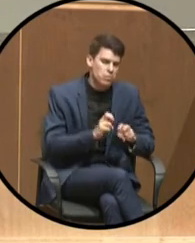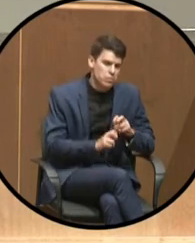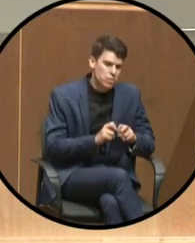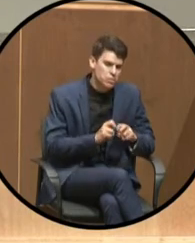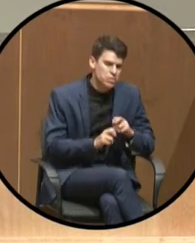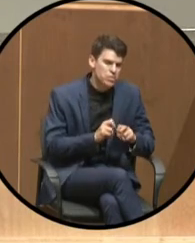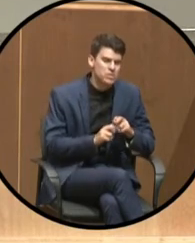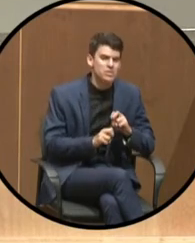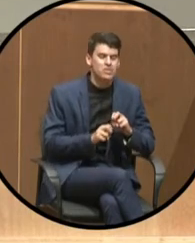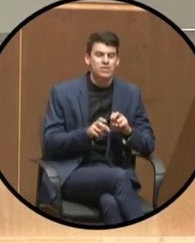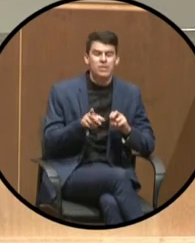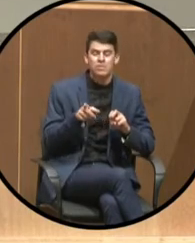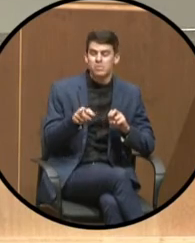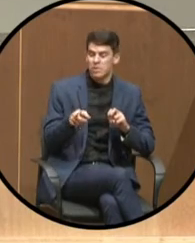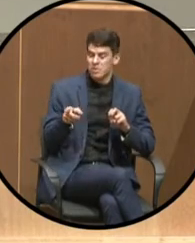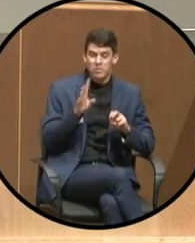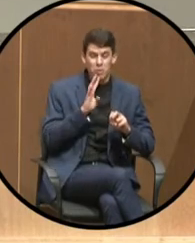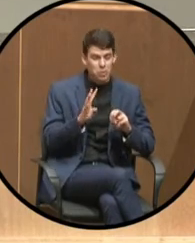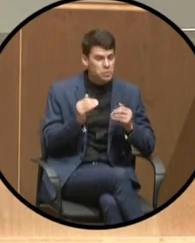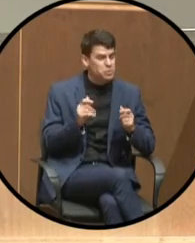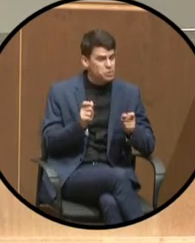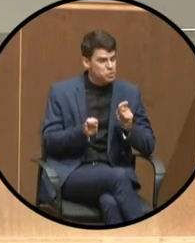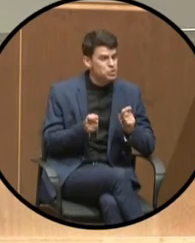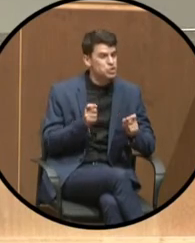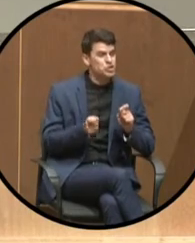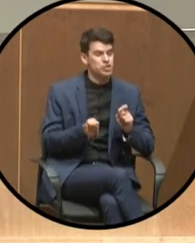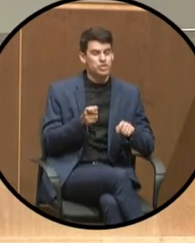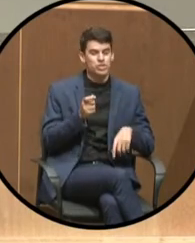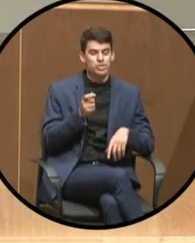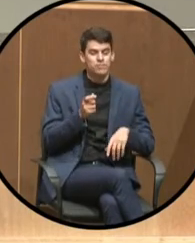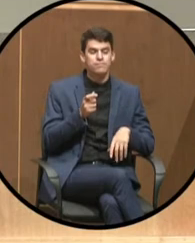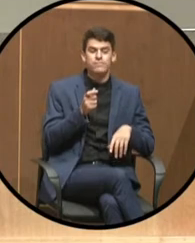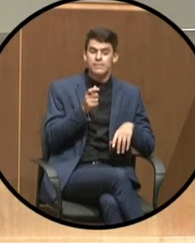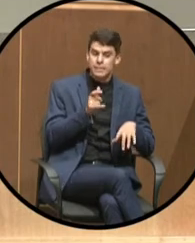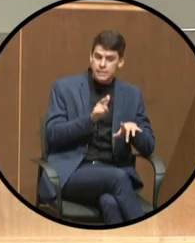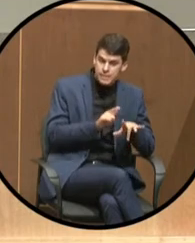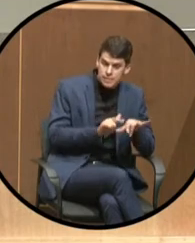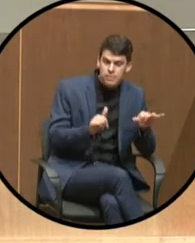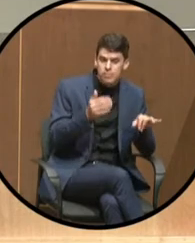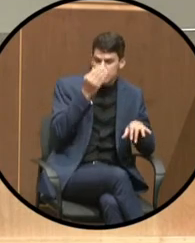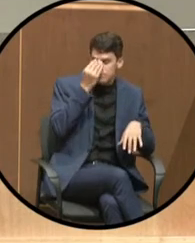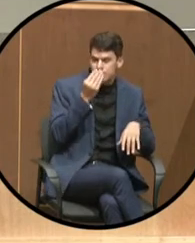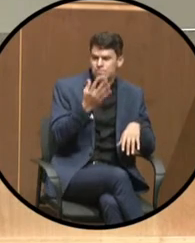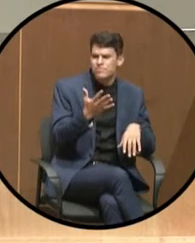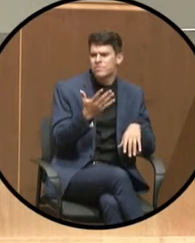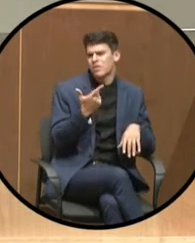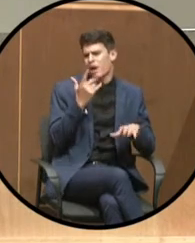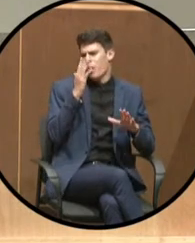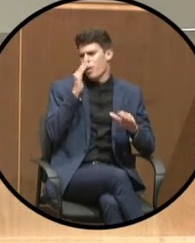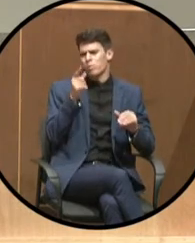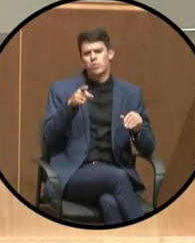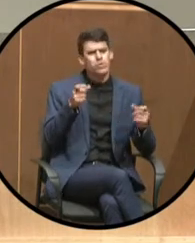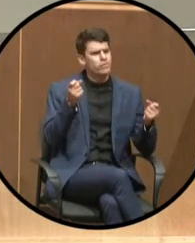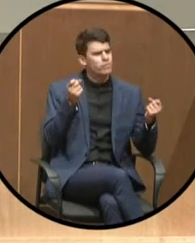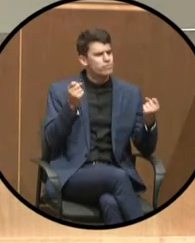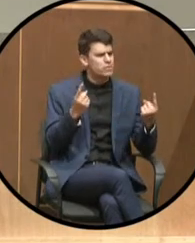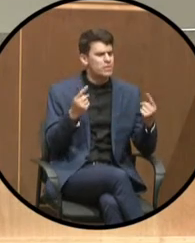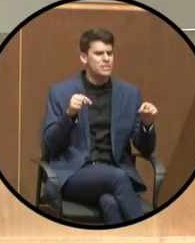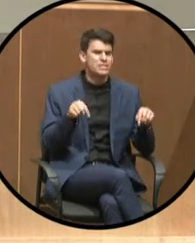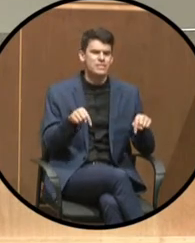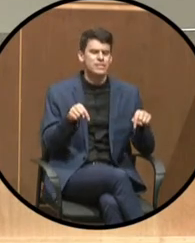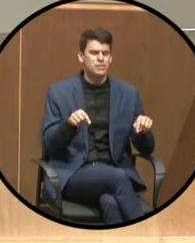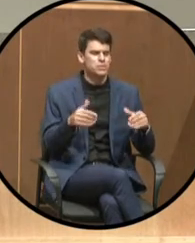really was going through some changes. But the same token, I wanted to say, I hope you all understand that this has been a